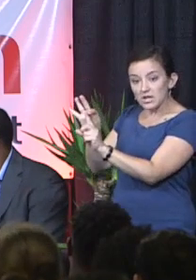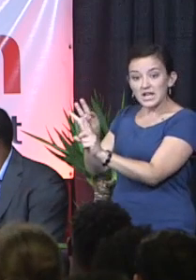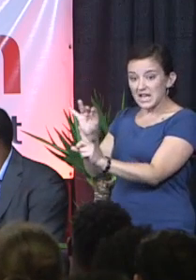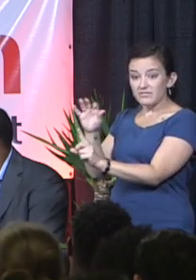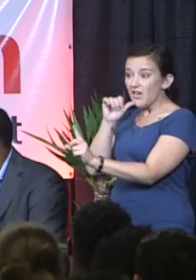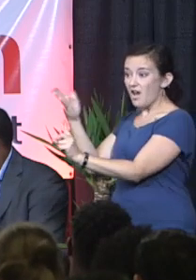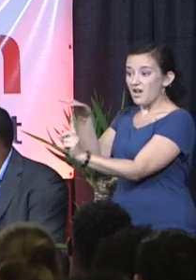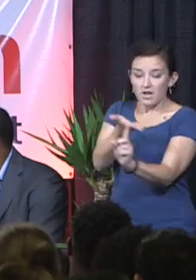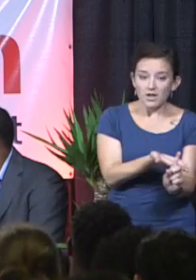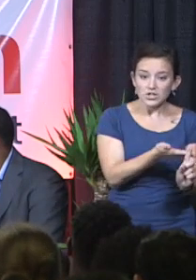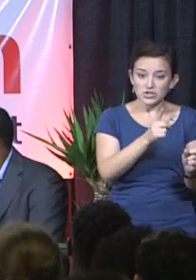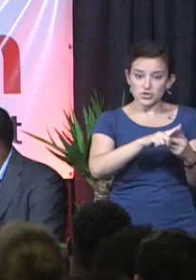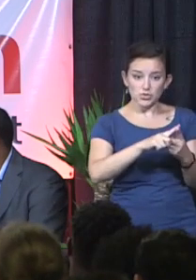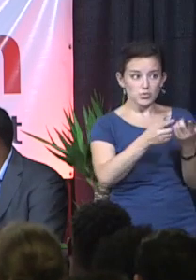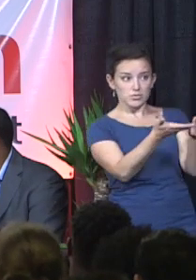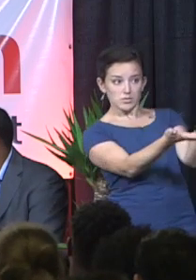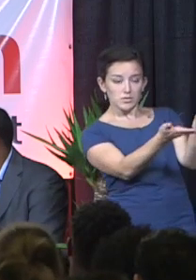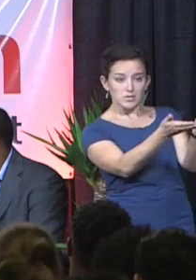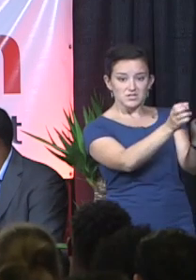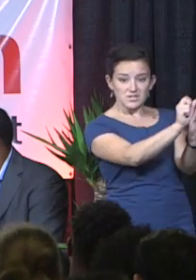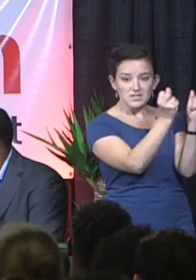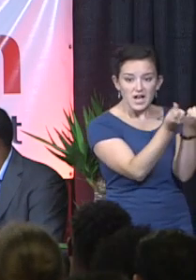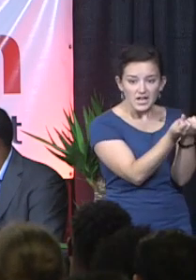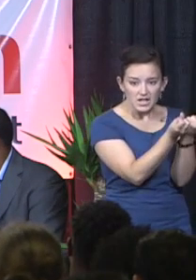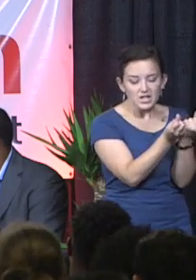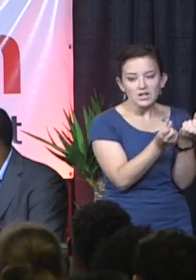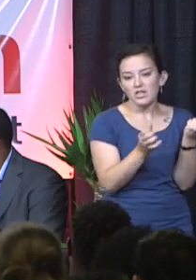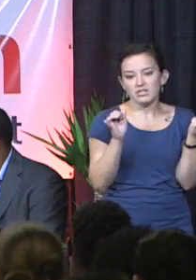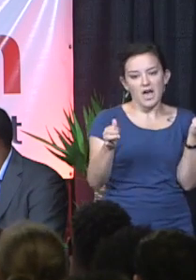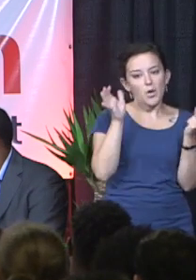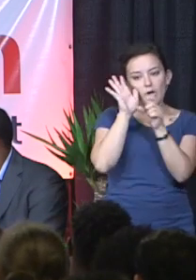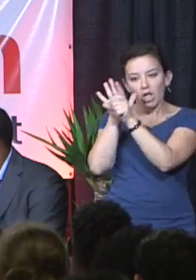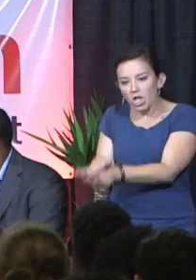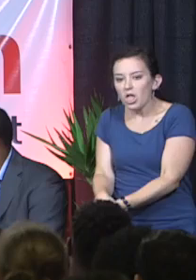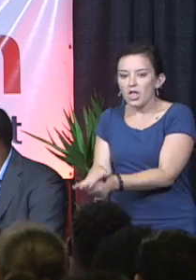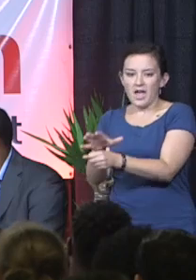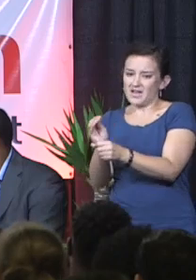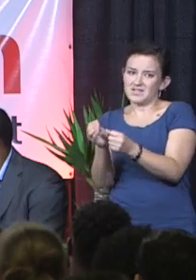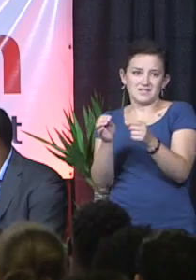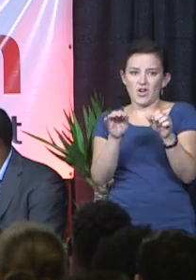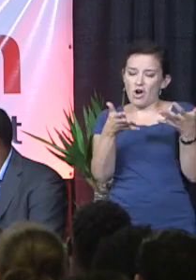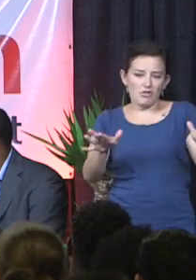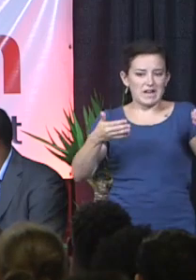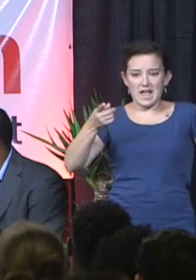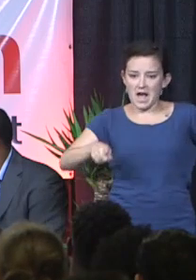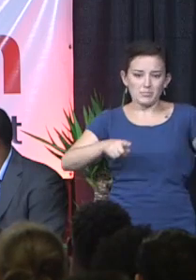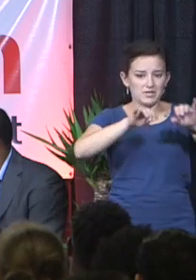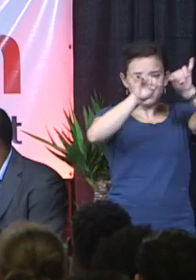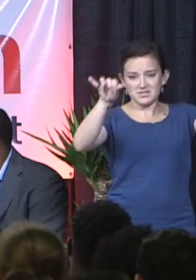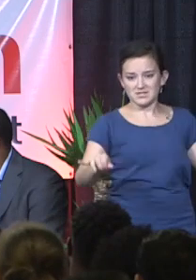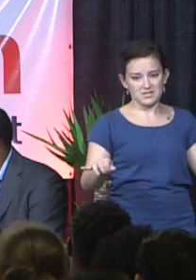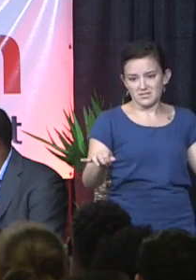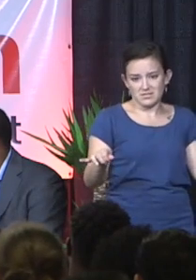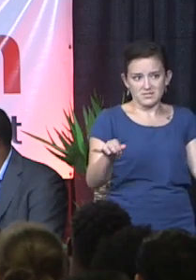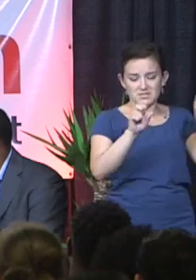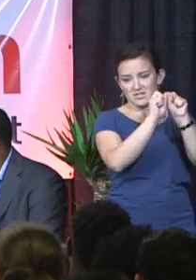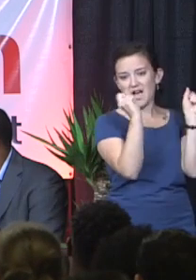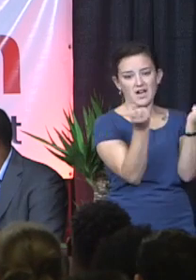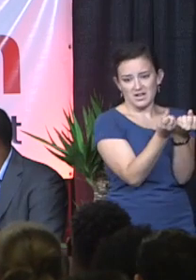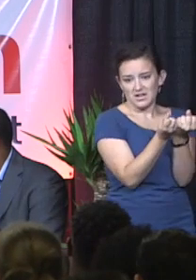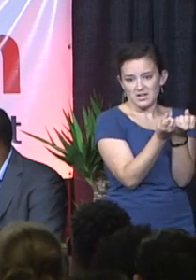structure that marginalized swaths of the country in the first place, right? And so we have